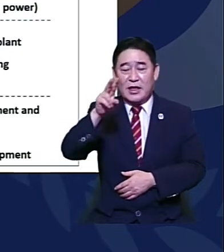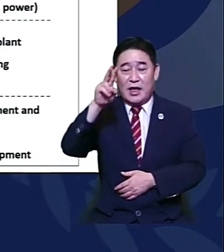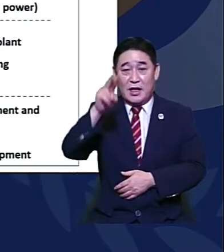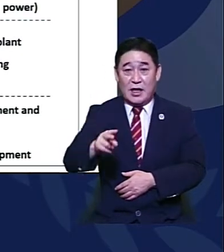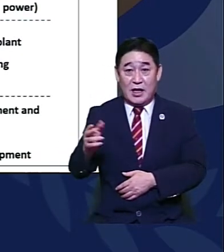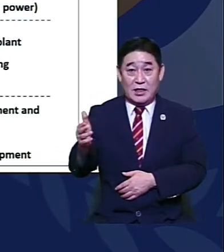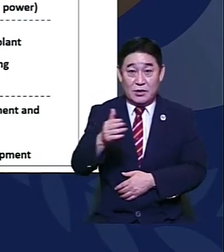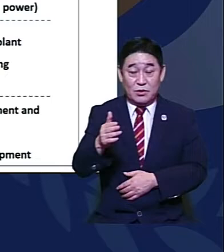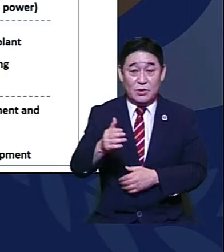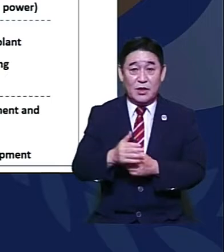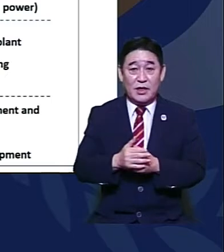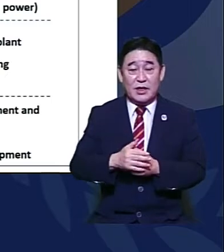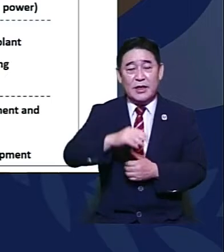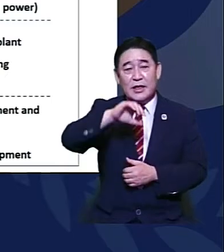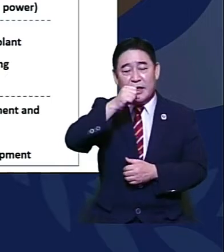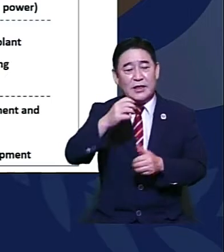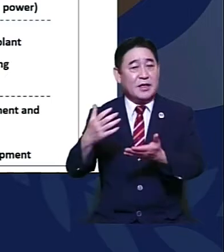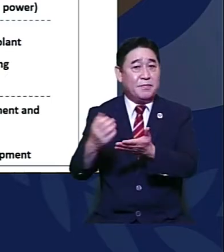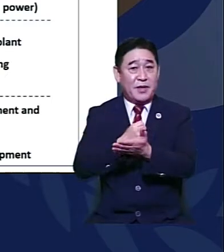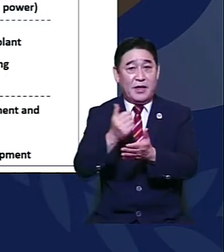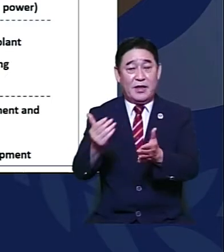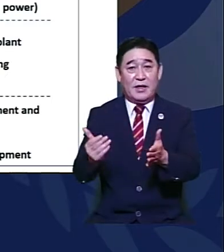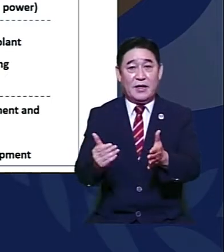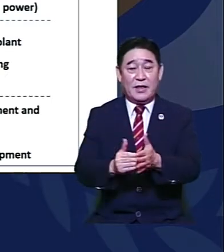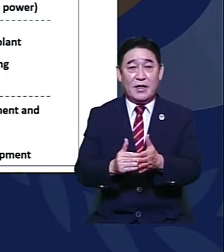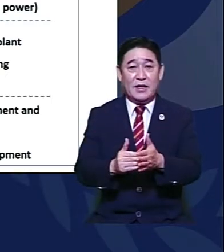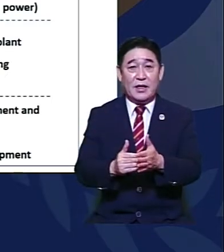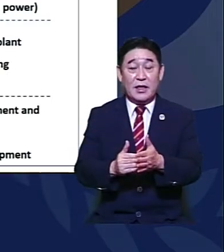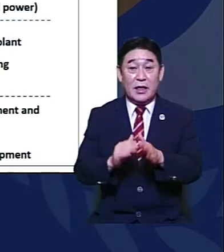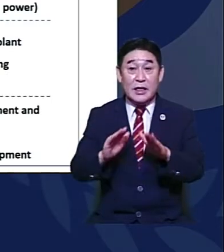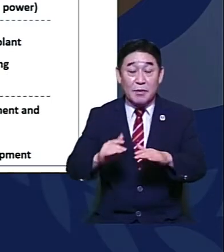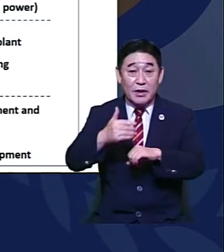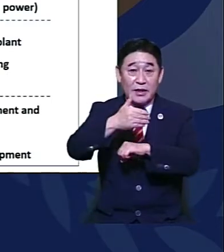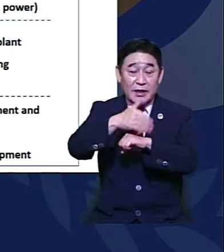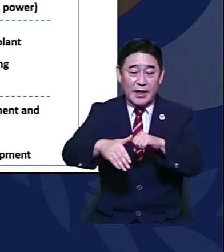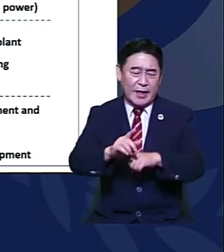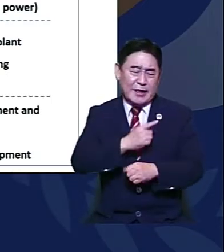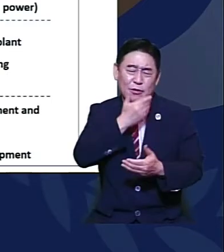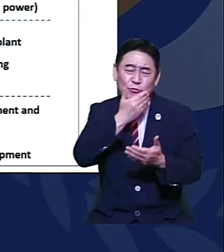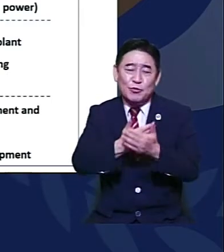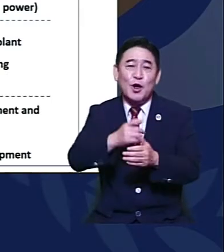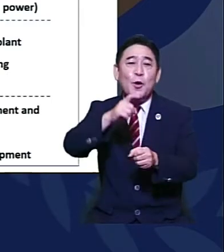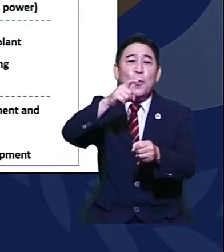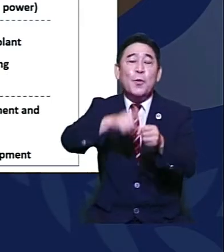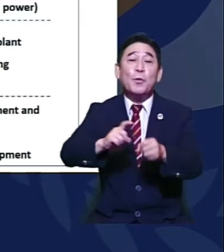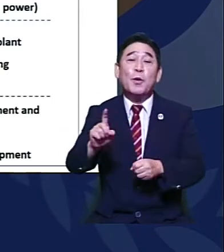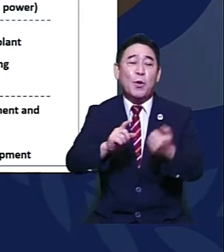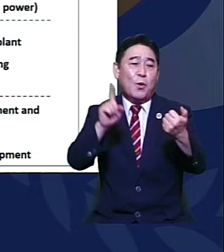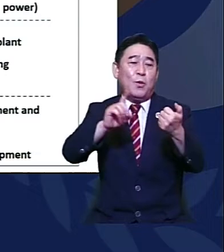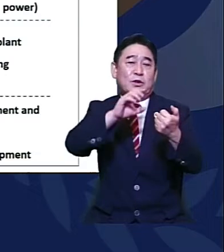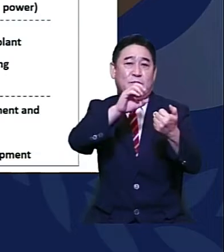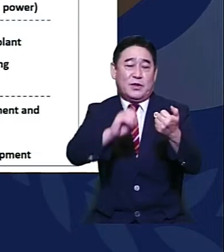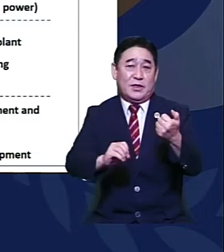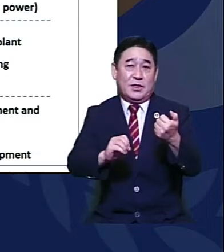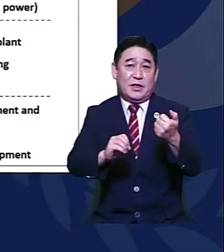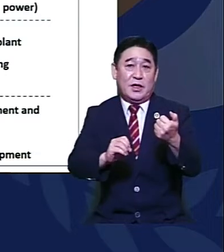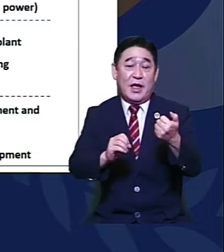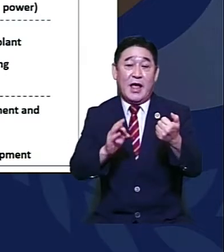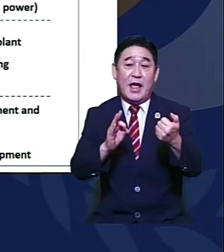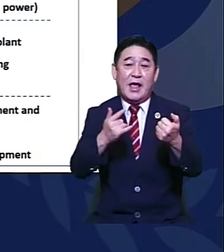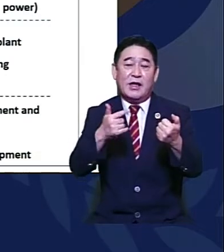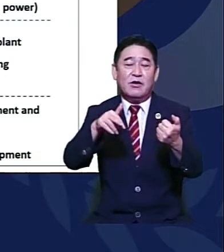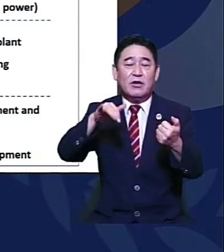support 50% transition from fossil fuel to clean energy by solar power